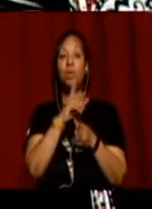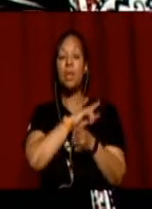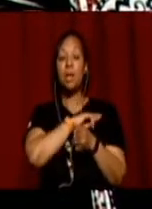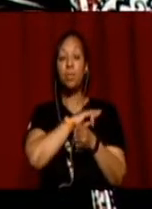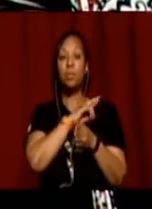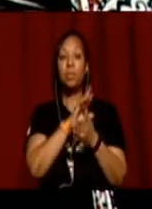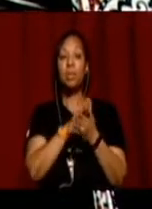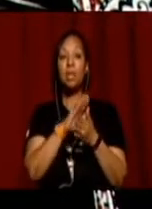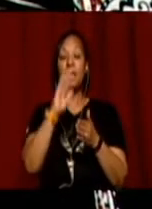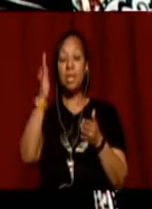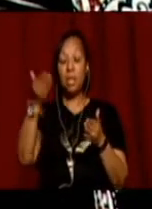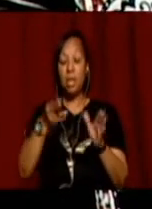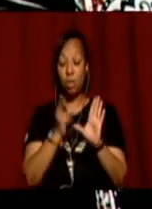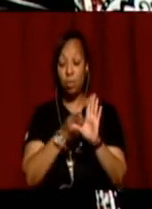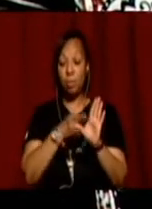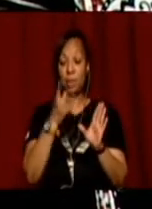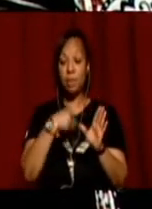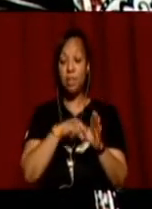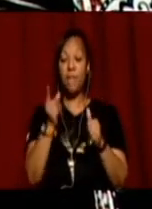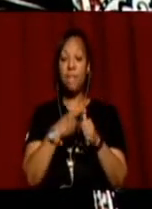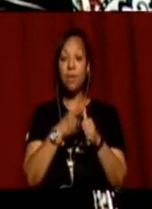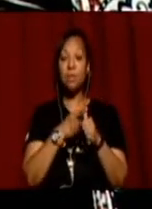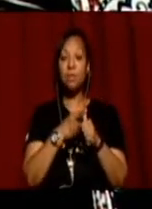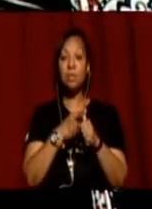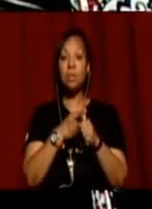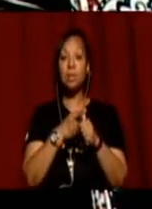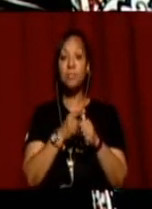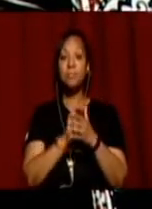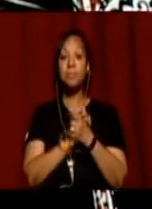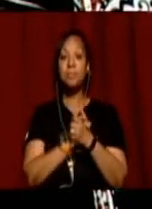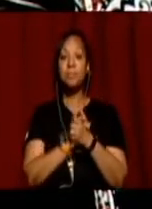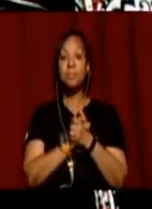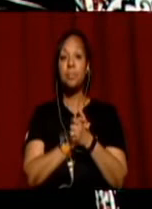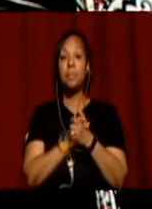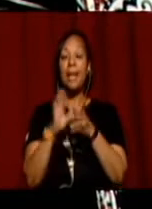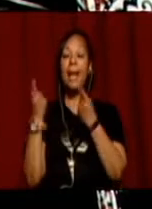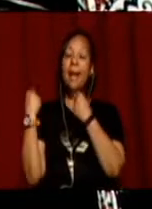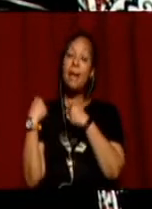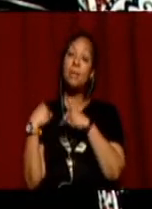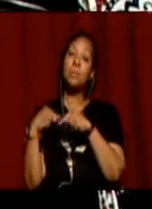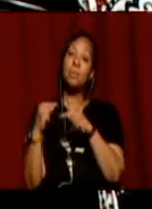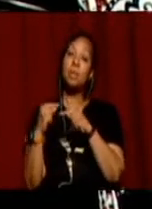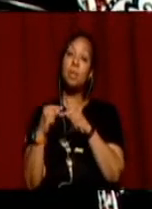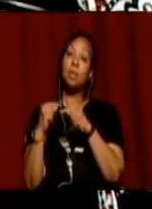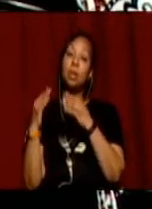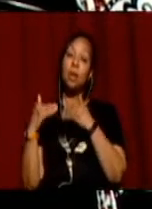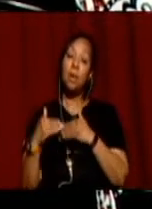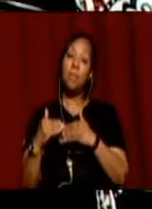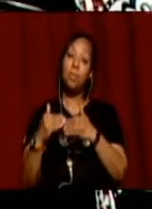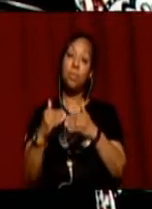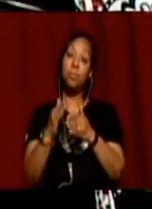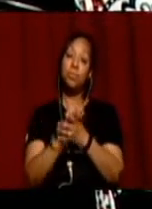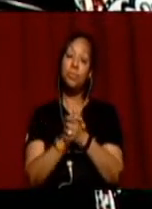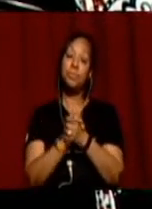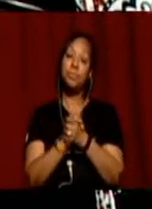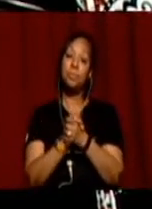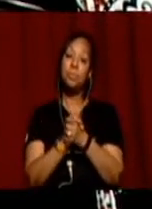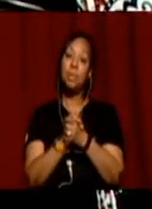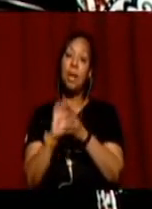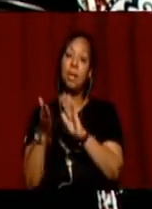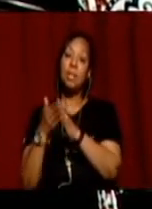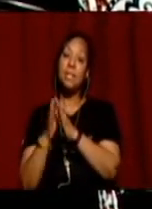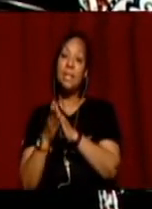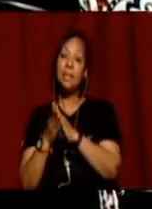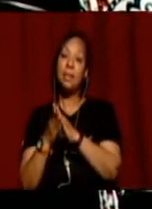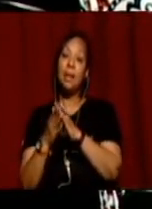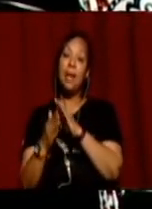Rubin joined us. First and foremost, I want to stress that as we move to open our city and